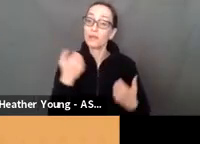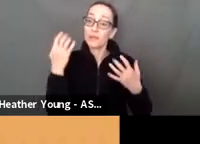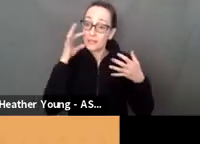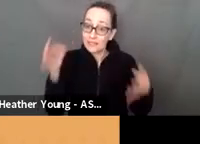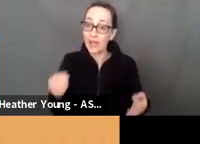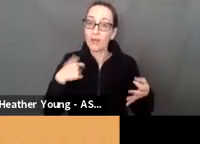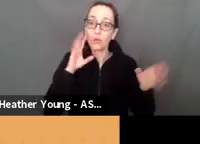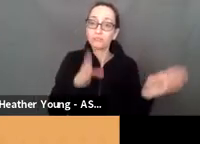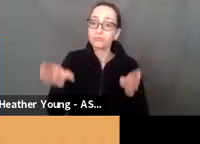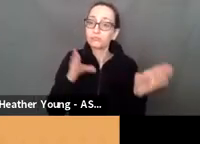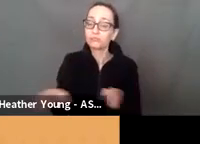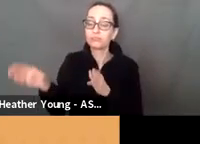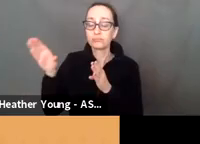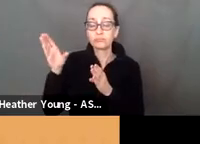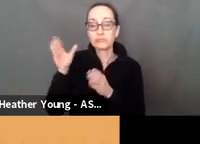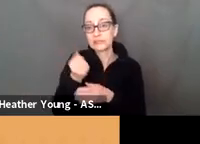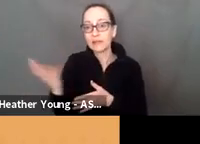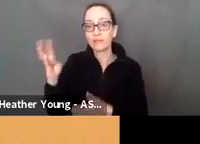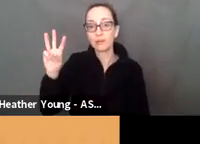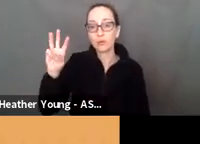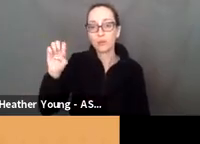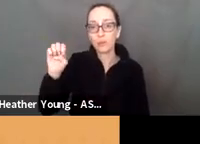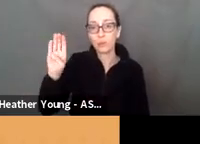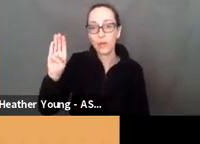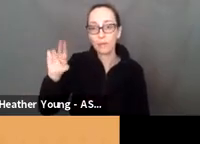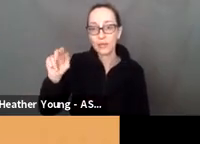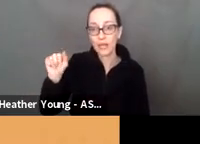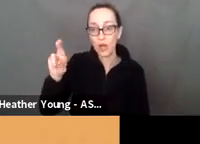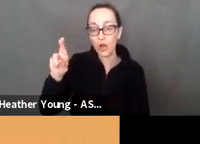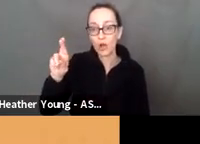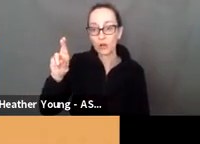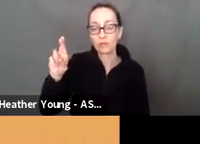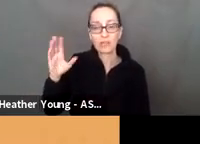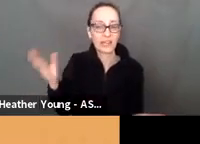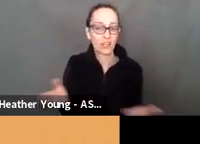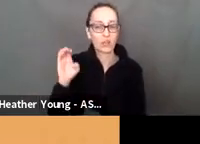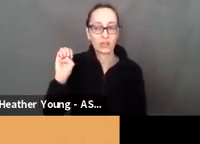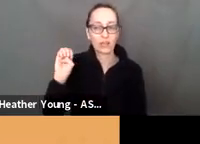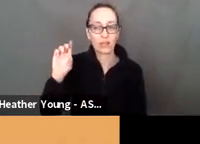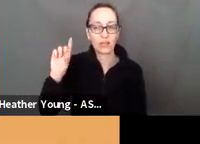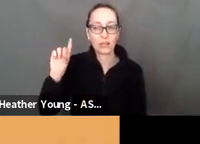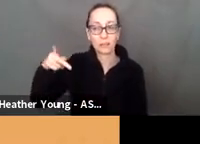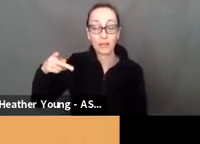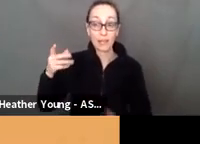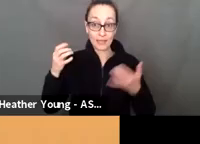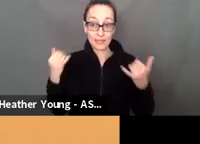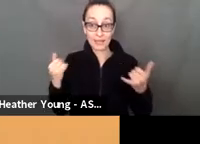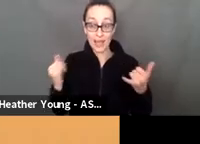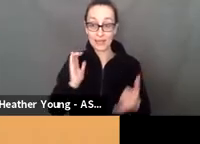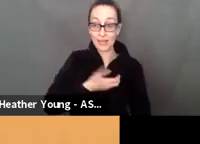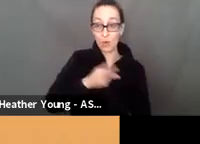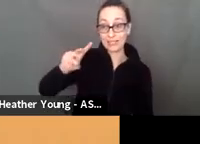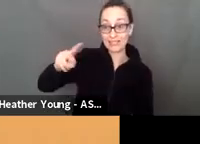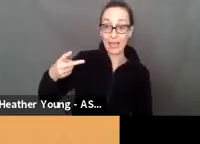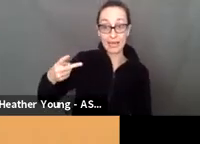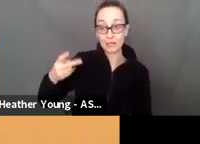EDP. And this one is actually the second webinar in our series that we've been doing.